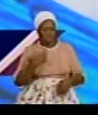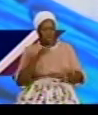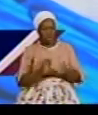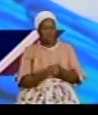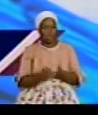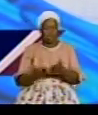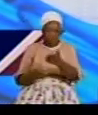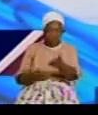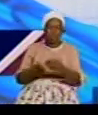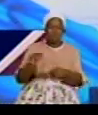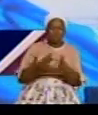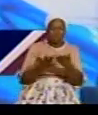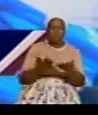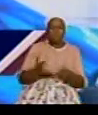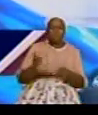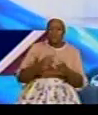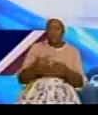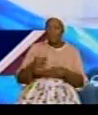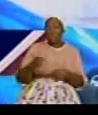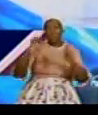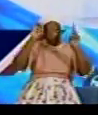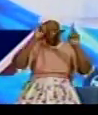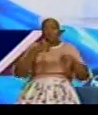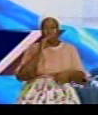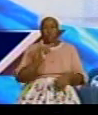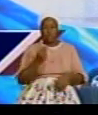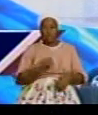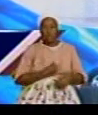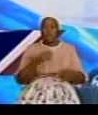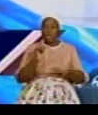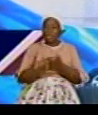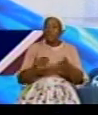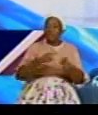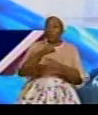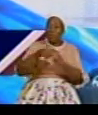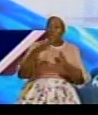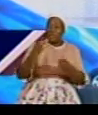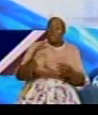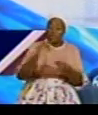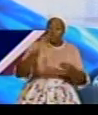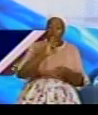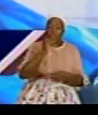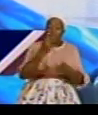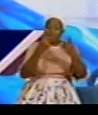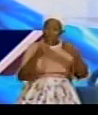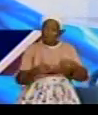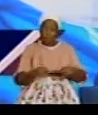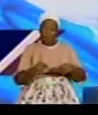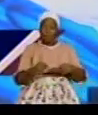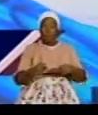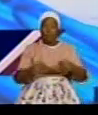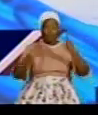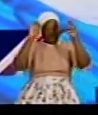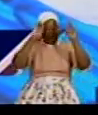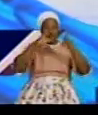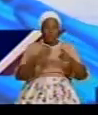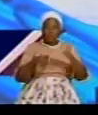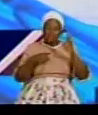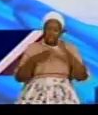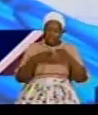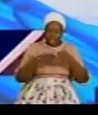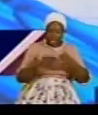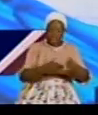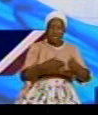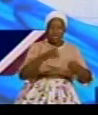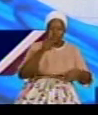that. He told us that when the Spirit is come, it will guide